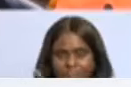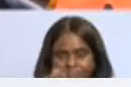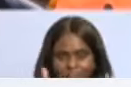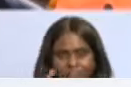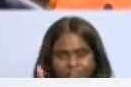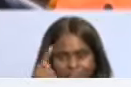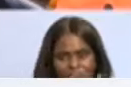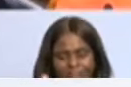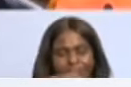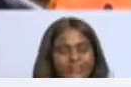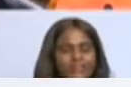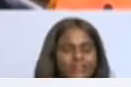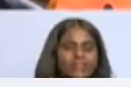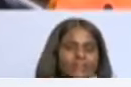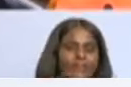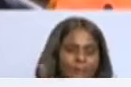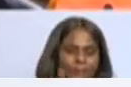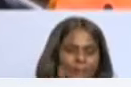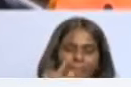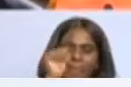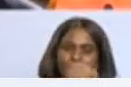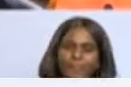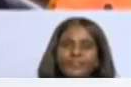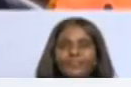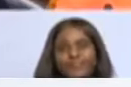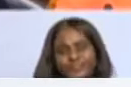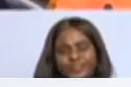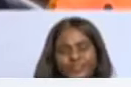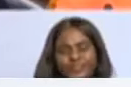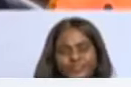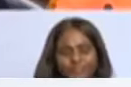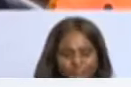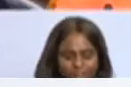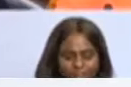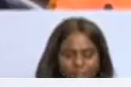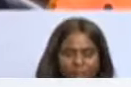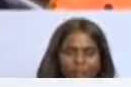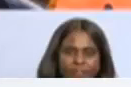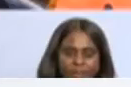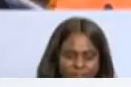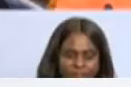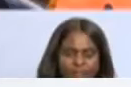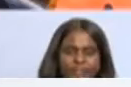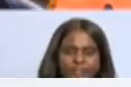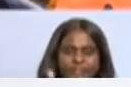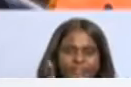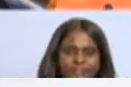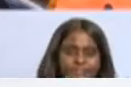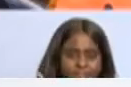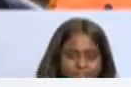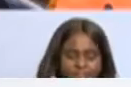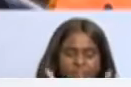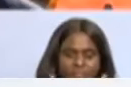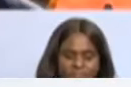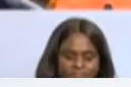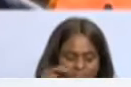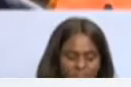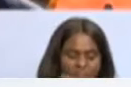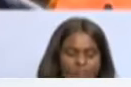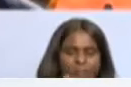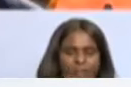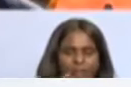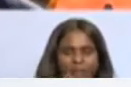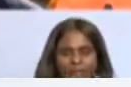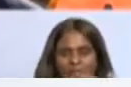being empowered to overcome poverty. Our young people are now or now have an opportunity to